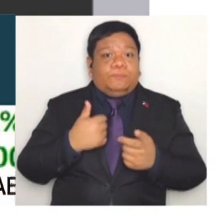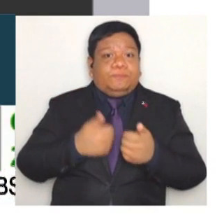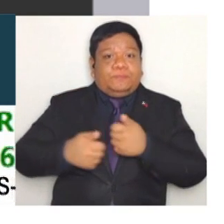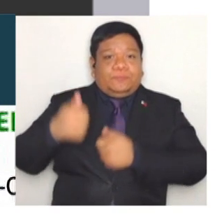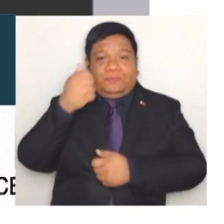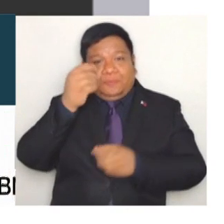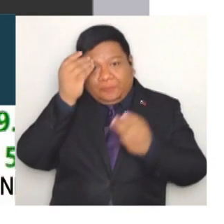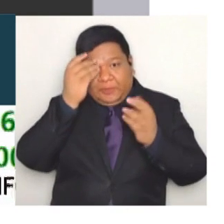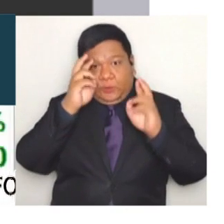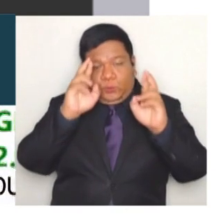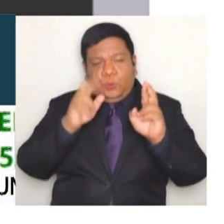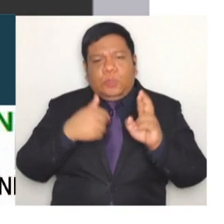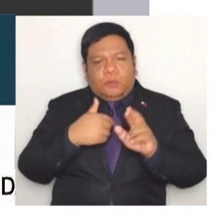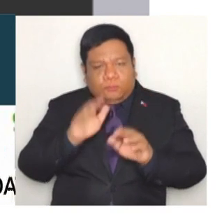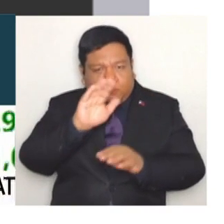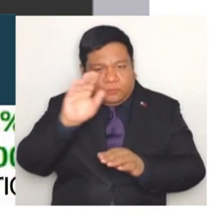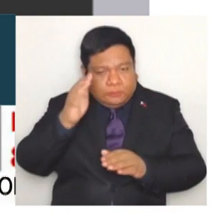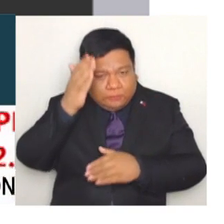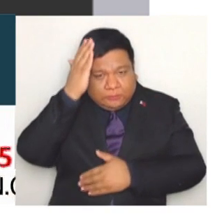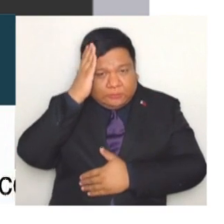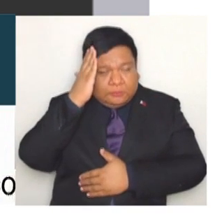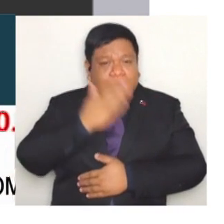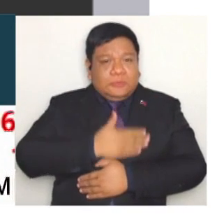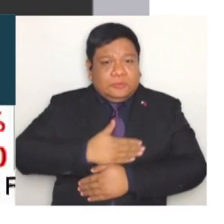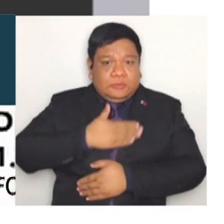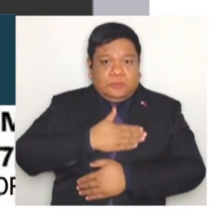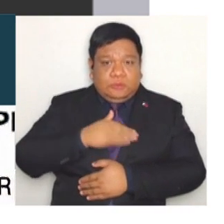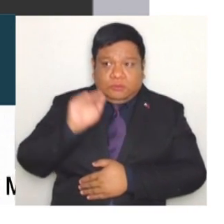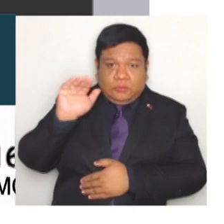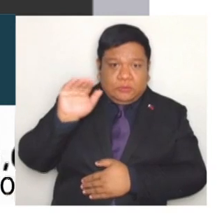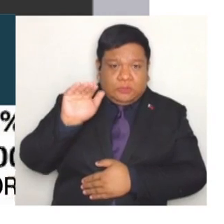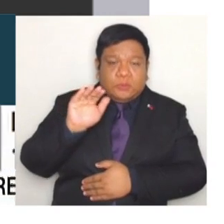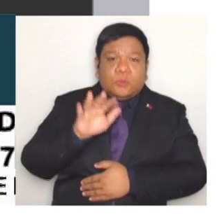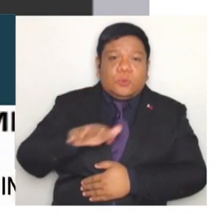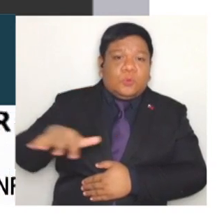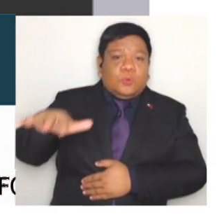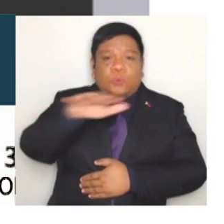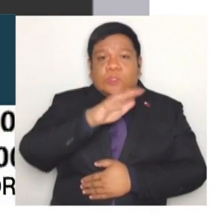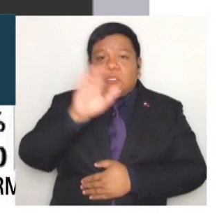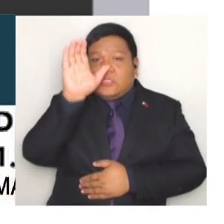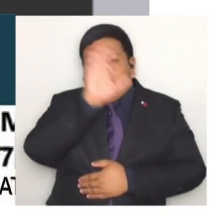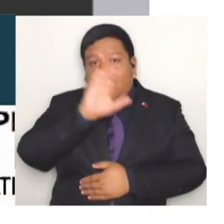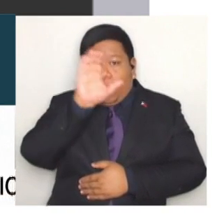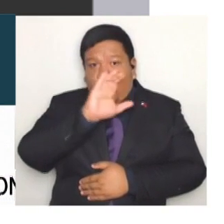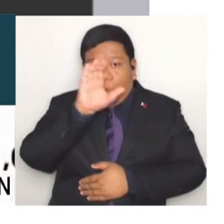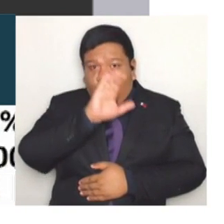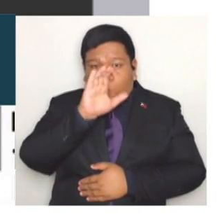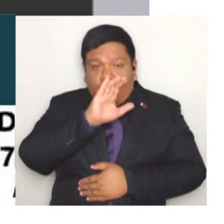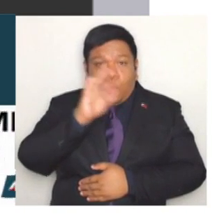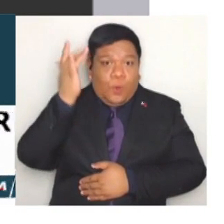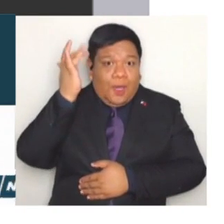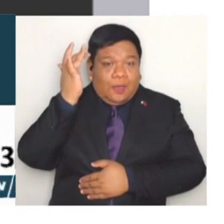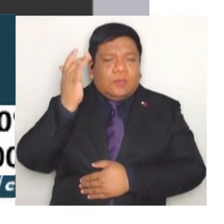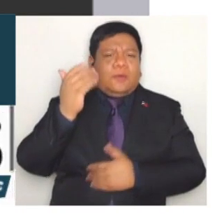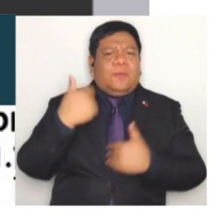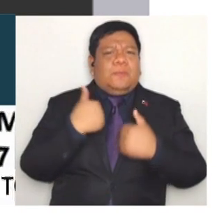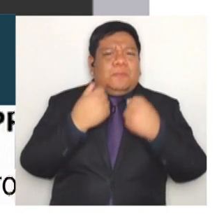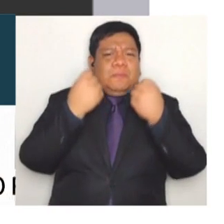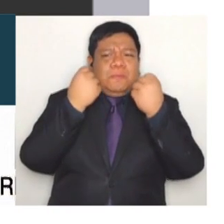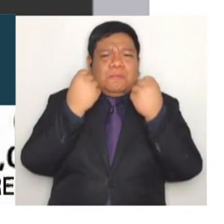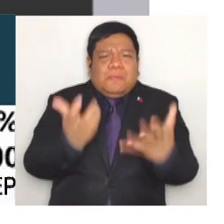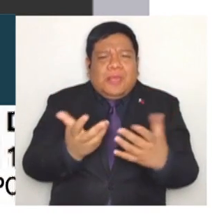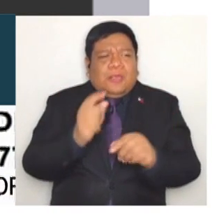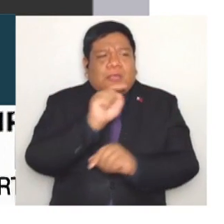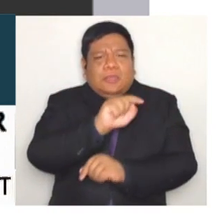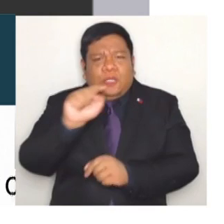nanawagan ako mismo sa the whole island of Cebu. Kasi marami pa naman nurses at saka